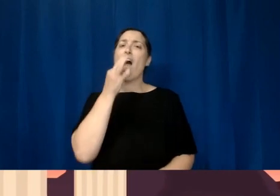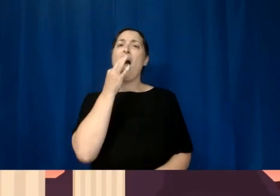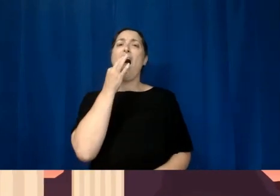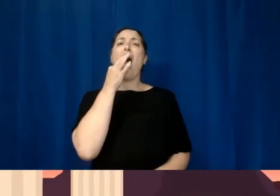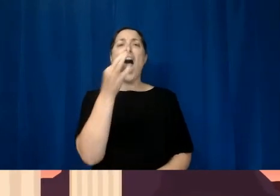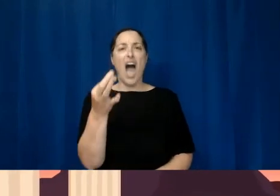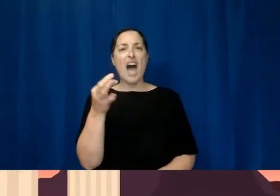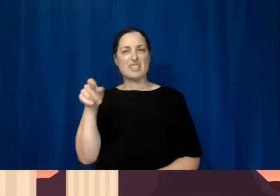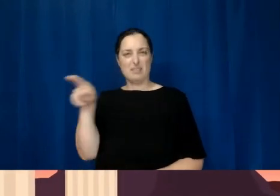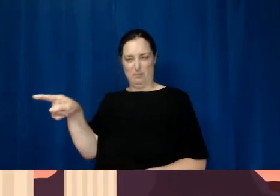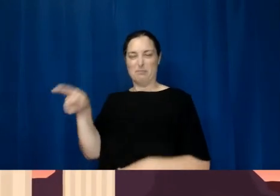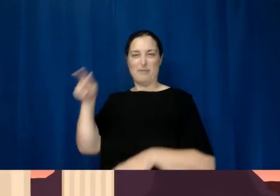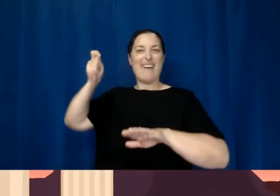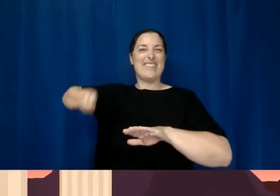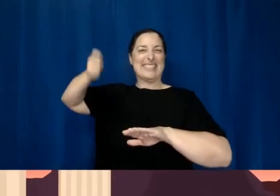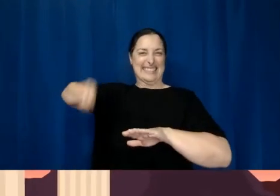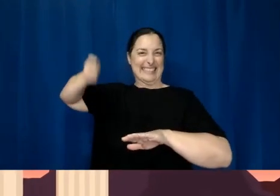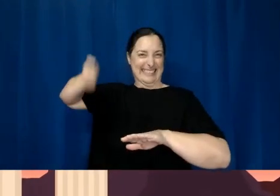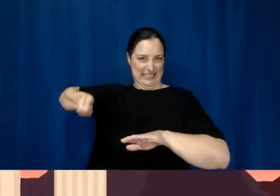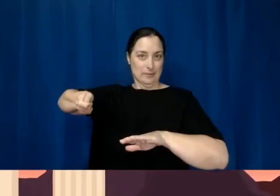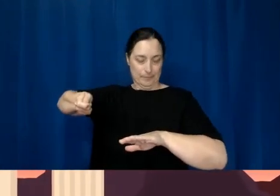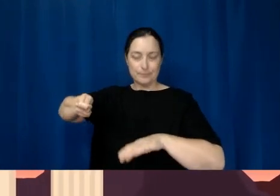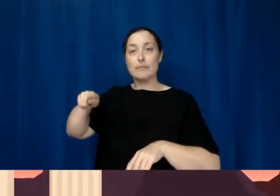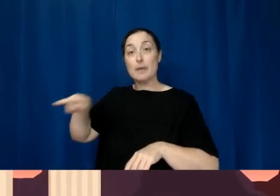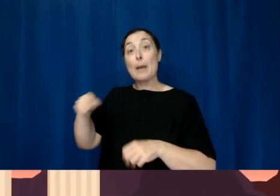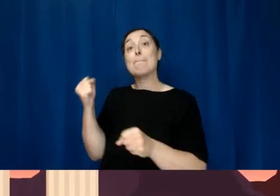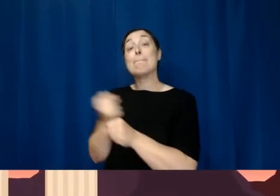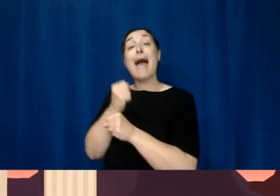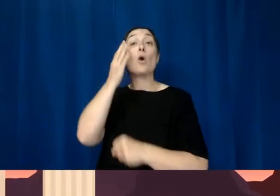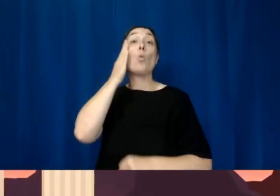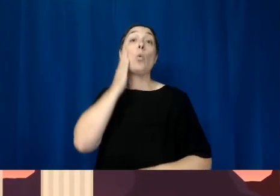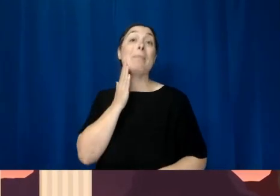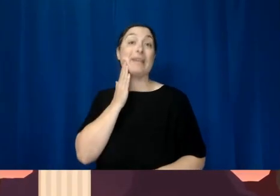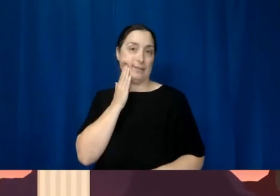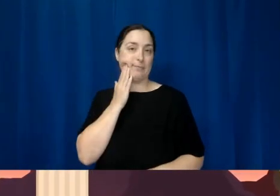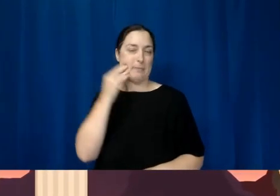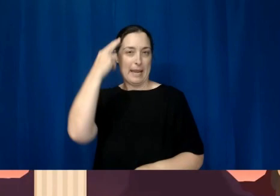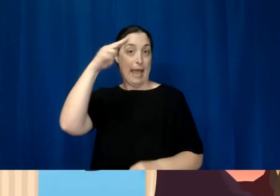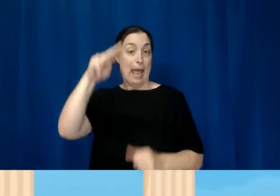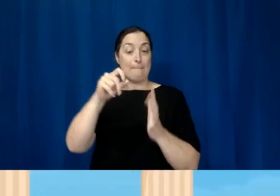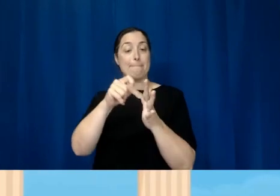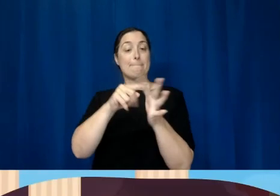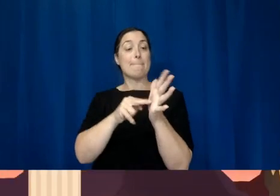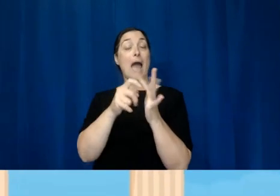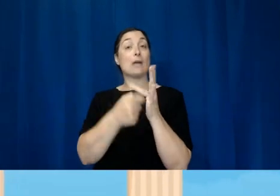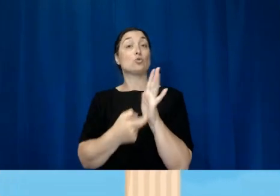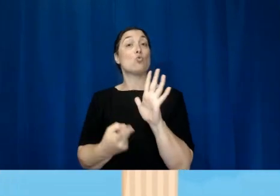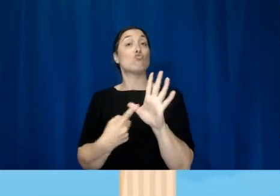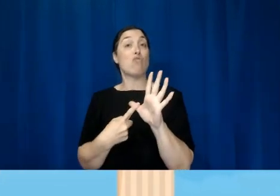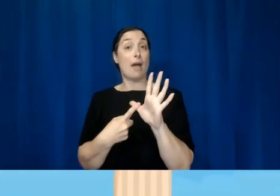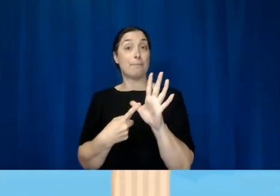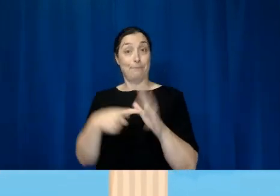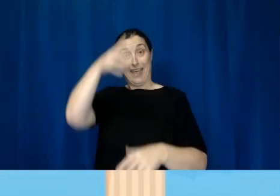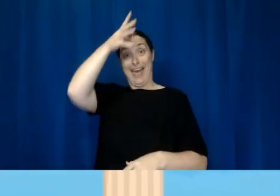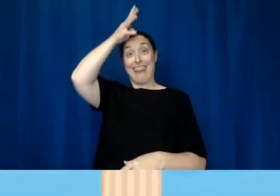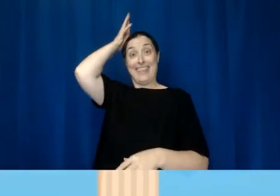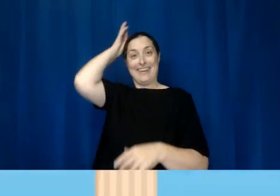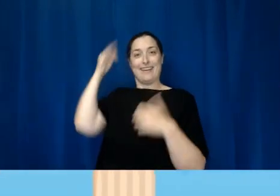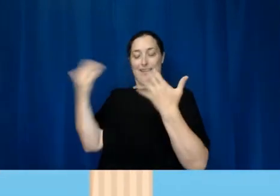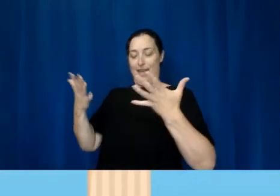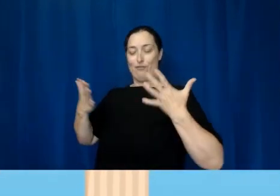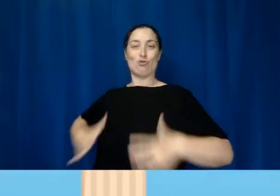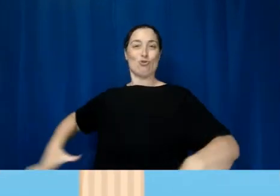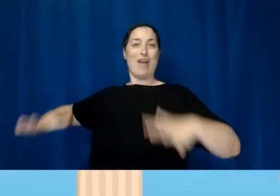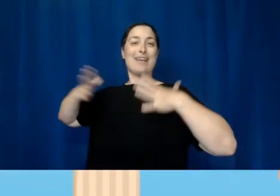Hephaestus, the blacksmith god, to create the first woman, named Pandora. She was dressed by the goddess Athena in a gown of